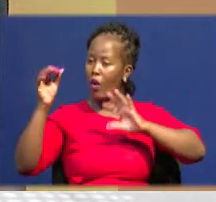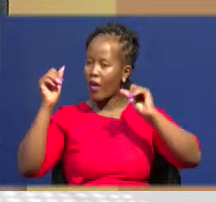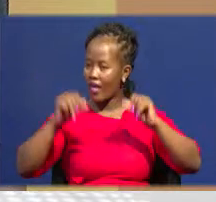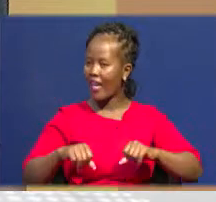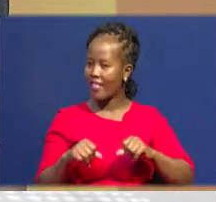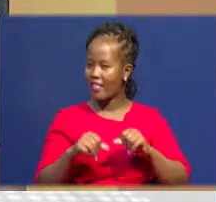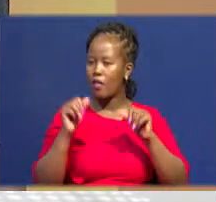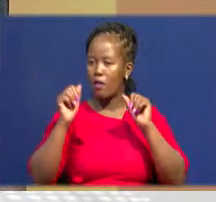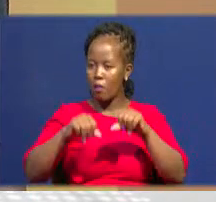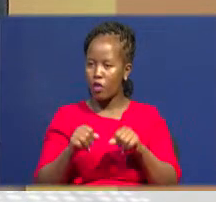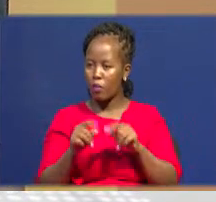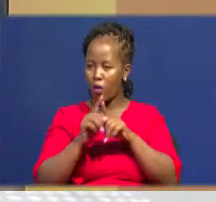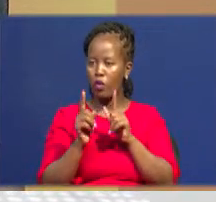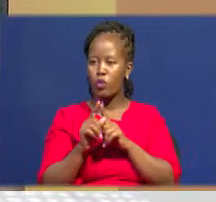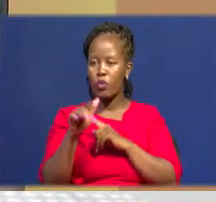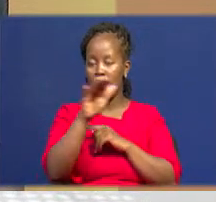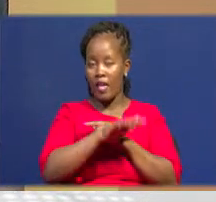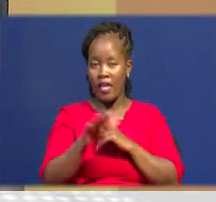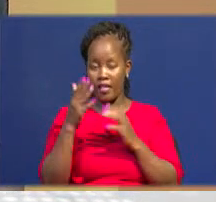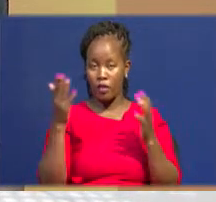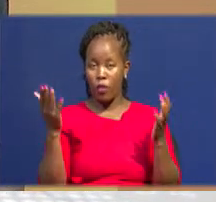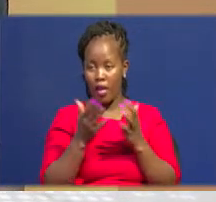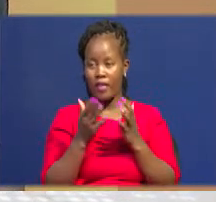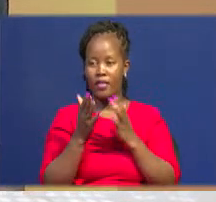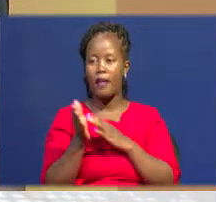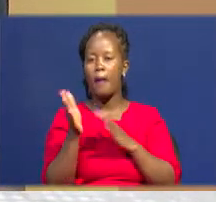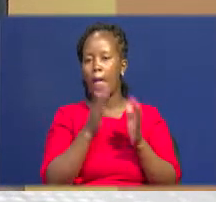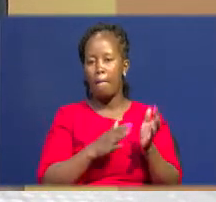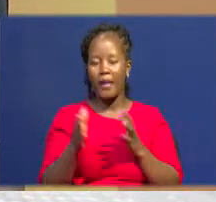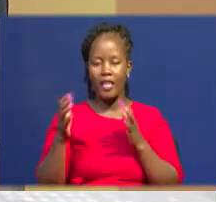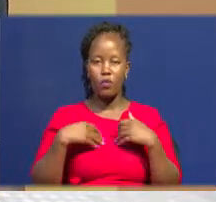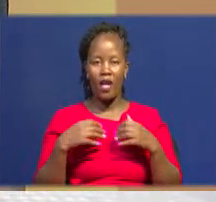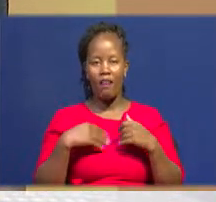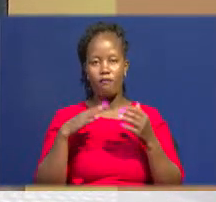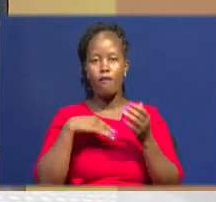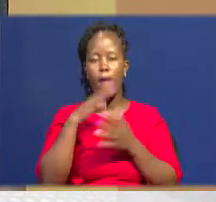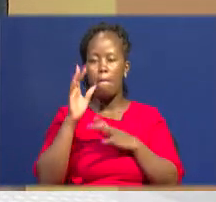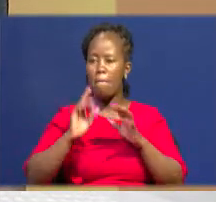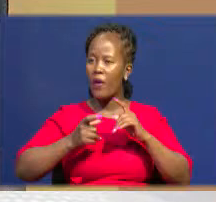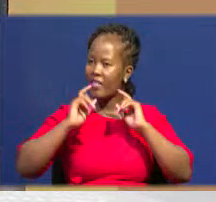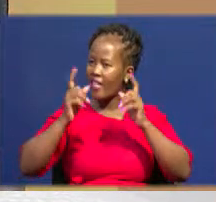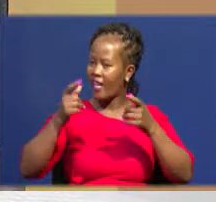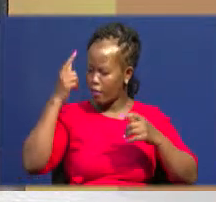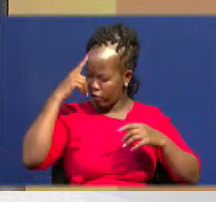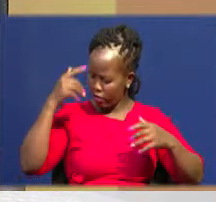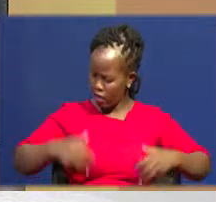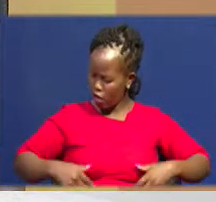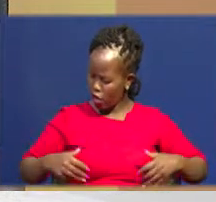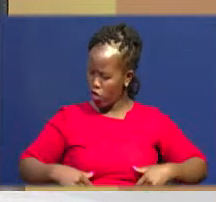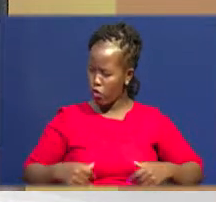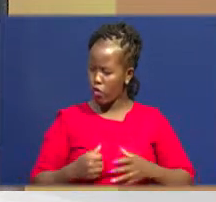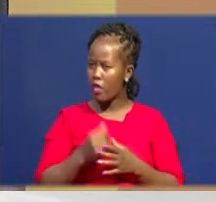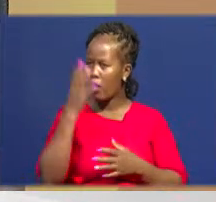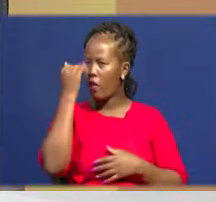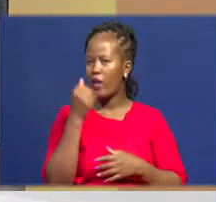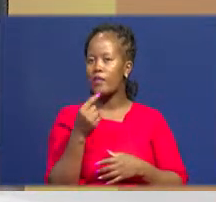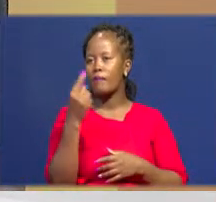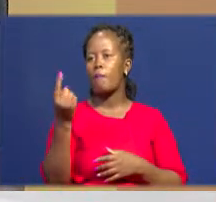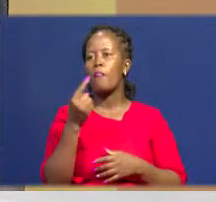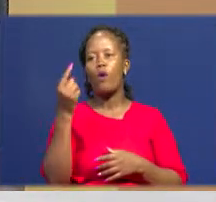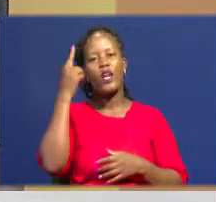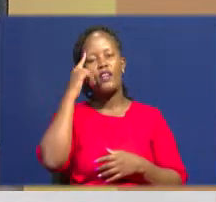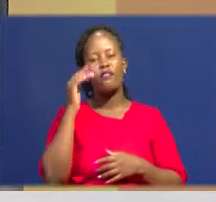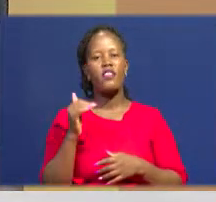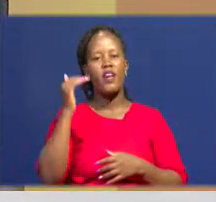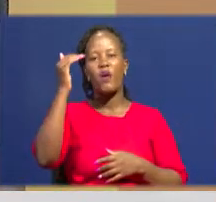do even in the swimming pool. So we are looking forward to tapping talents even for the youth, because it's not only for the senior athletes, it's also for